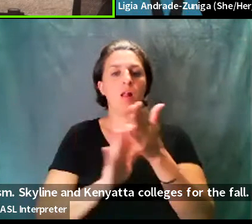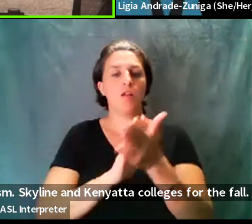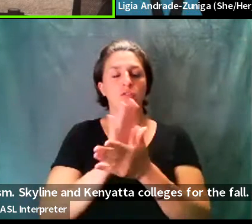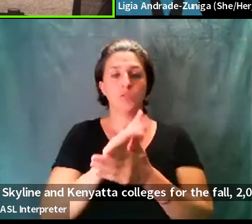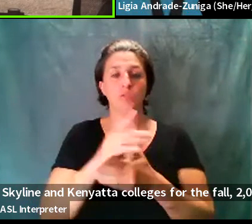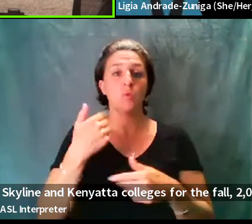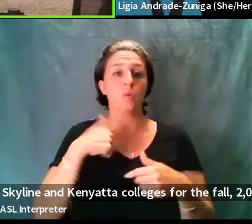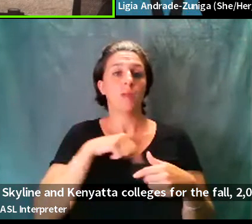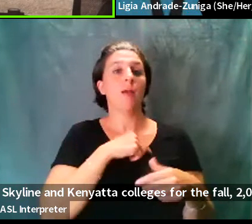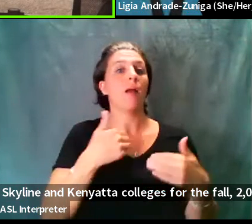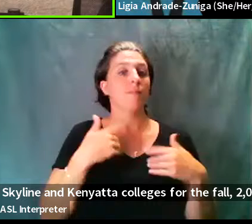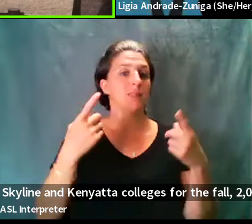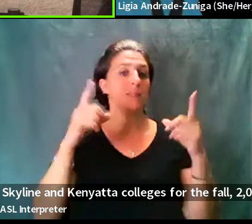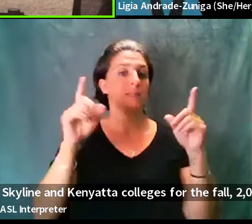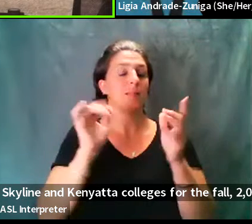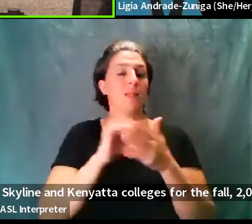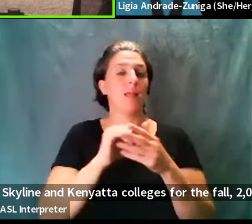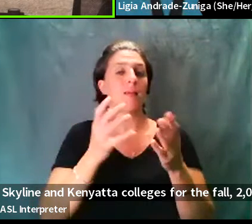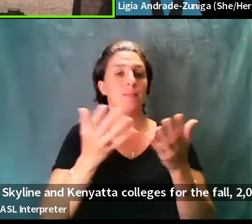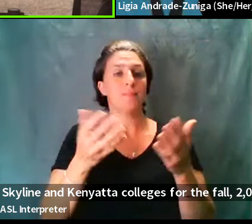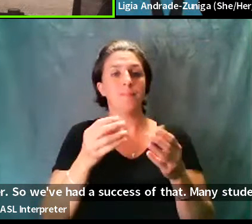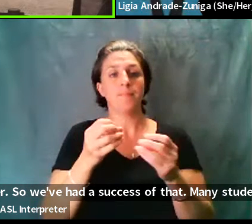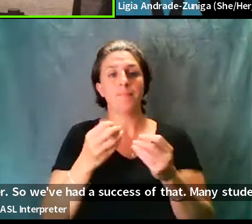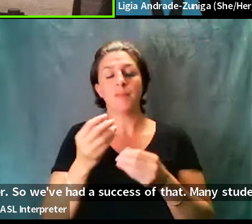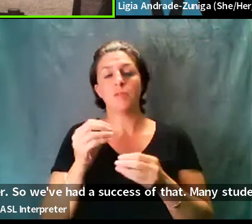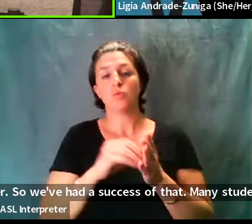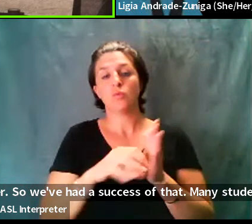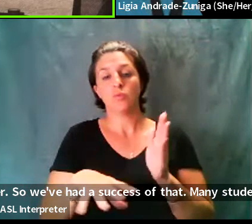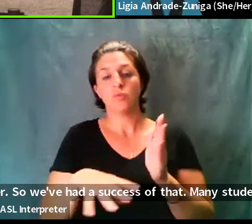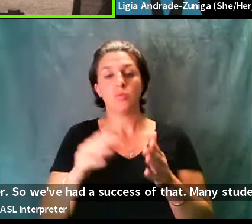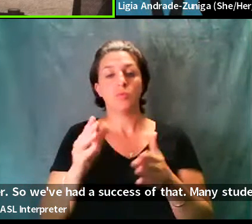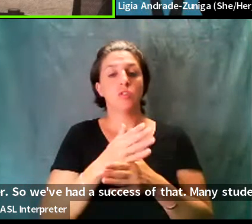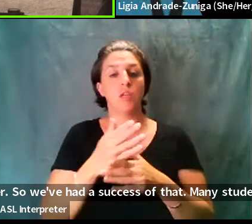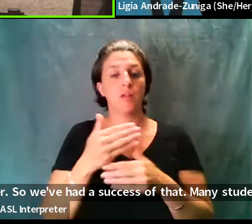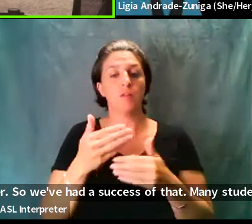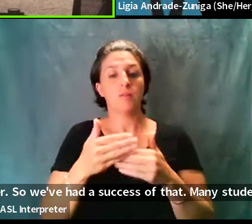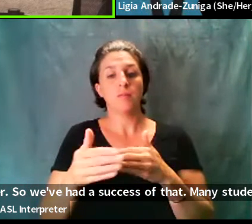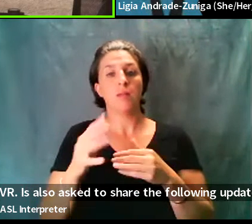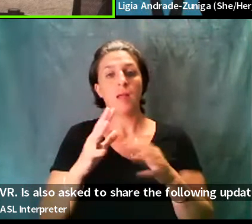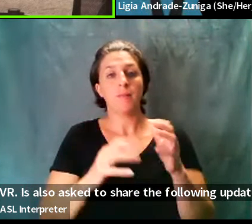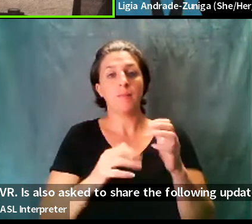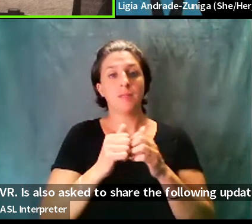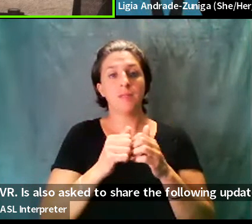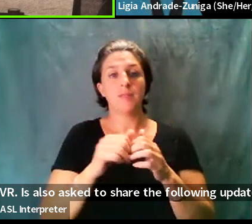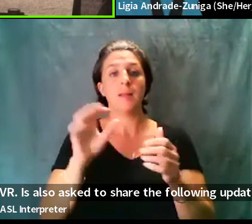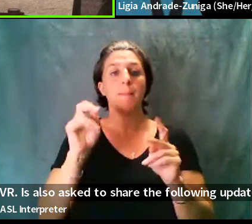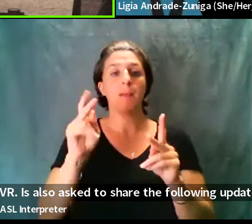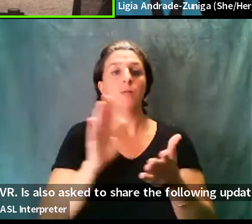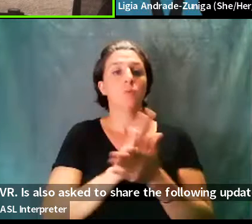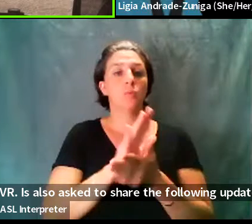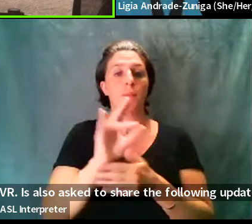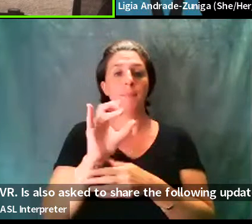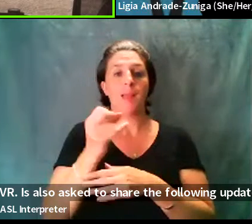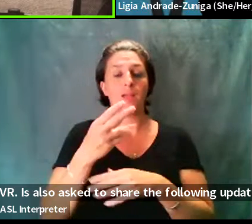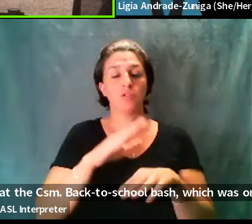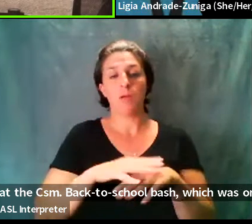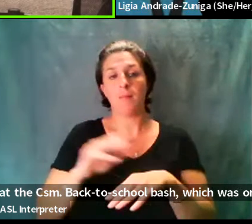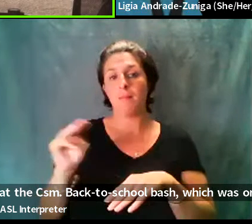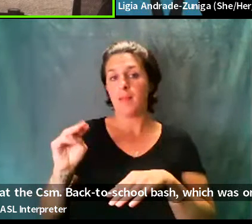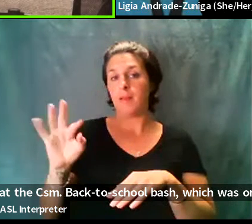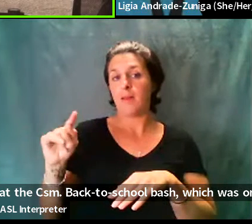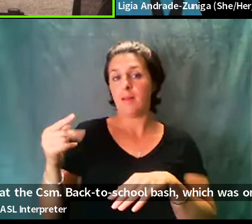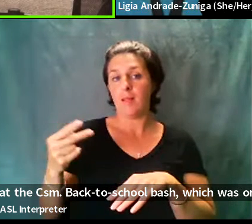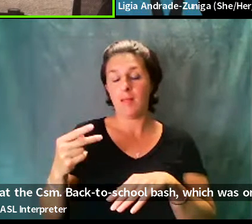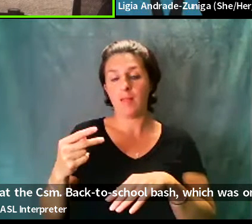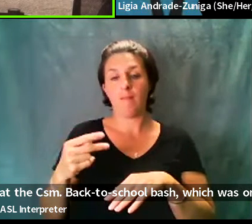many students. Patty VR is also asked to share the following updates that at the CSM Back to School Bash, which was on Monday, the 9th,